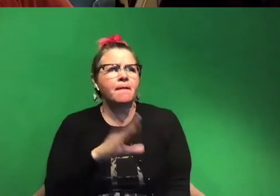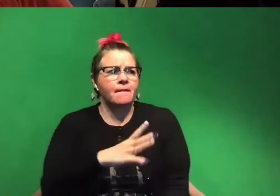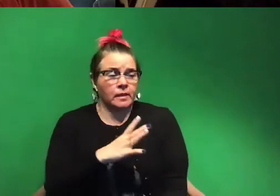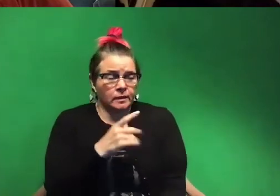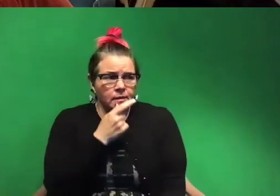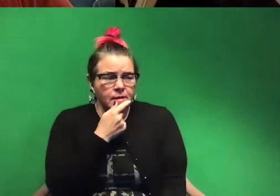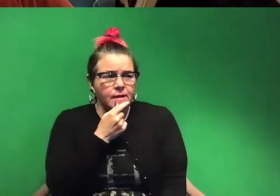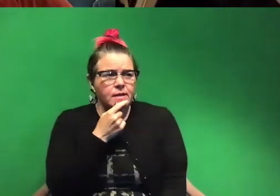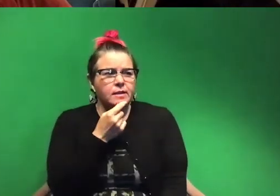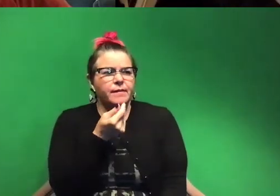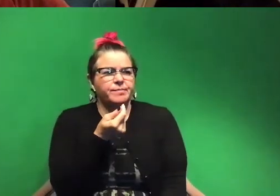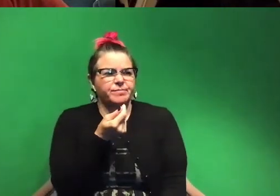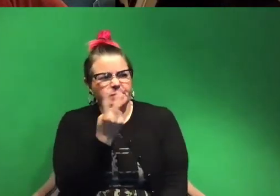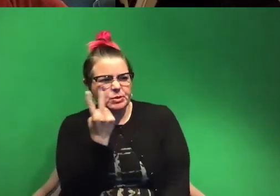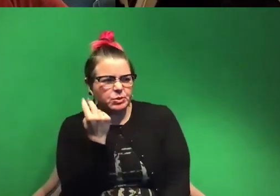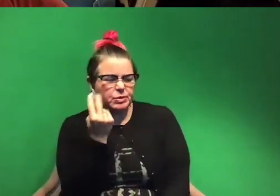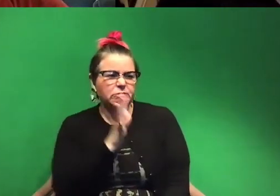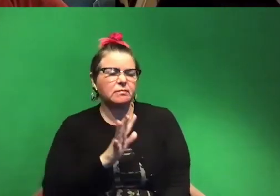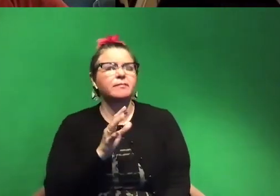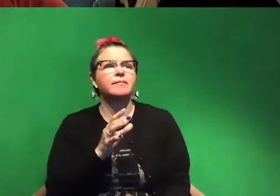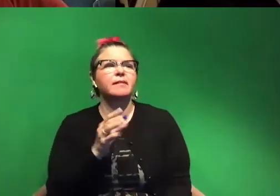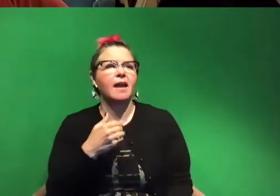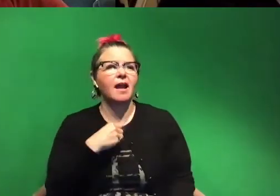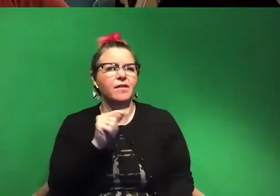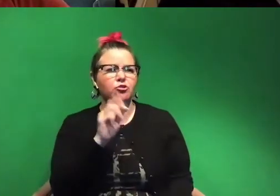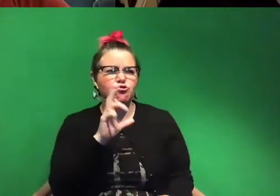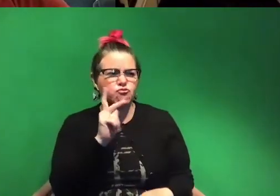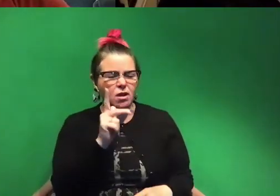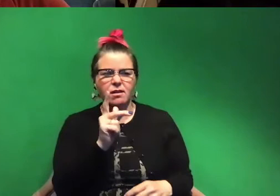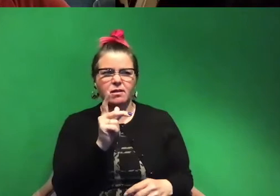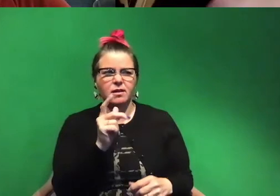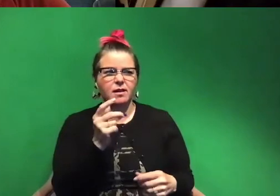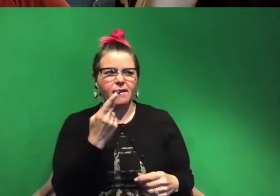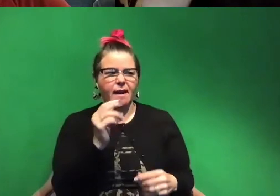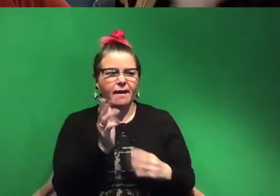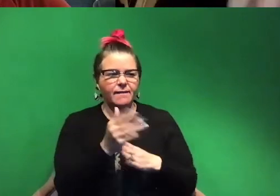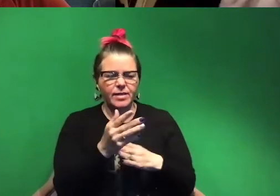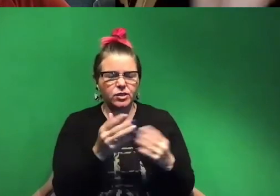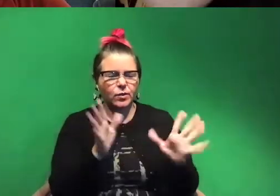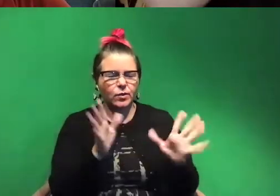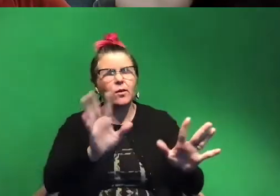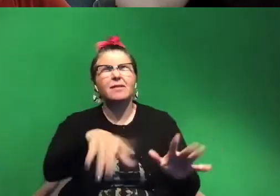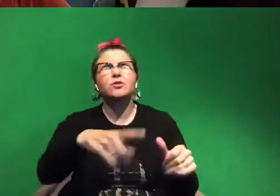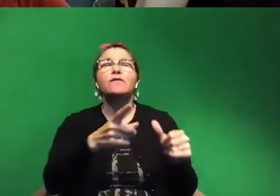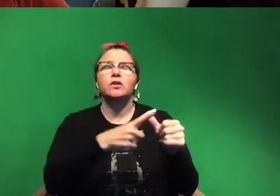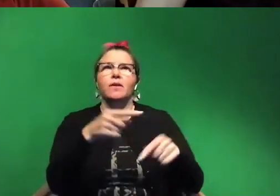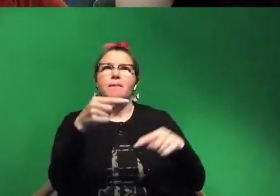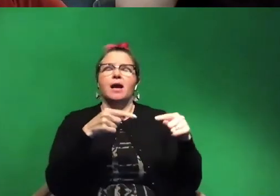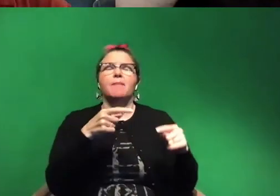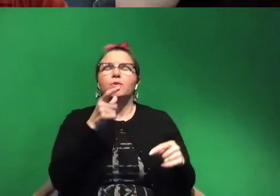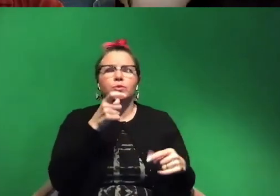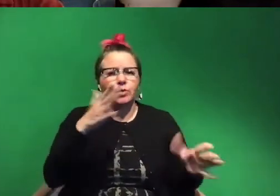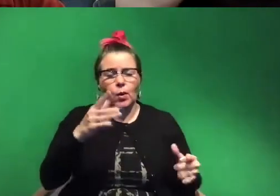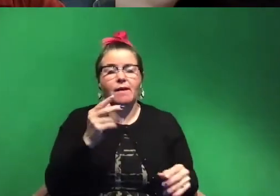maybe a couple years ago, there was like a truck of hagfish that like, okay, so for those of you who don't know, there was a truck